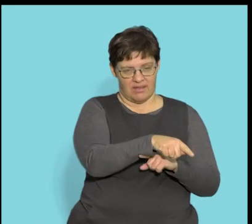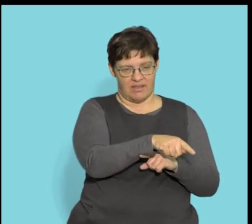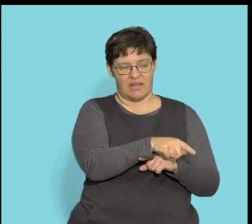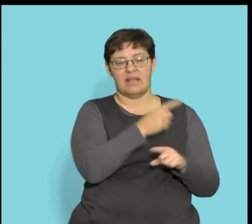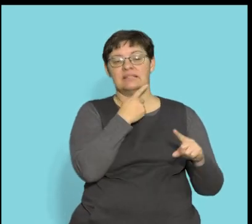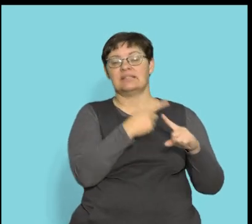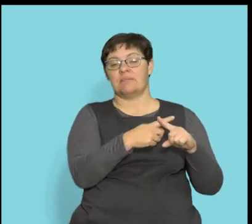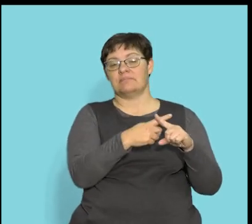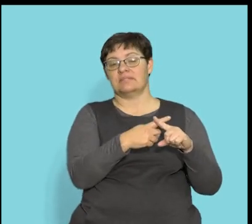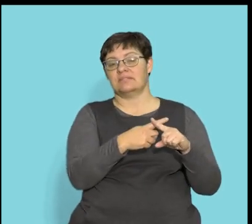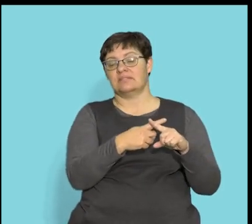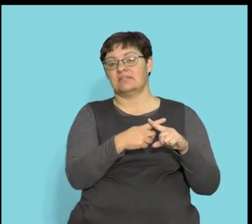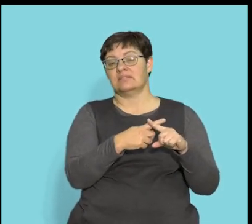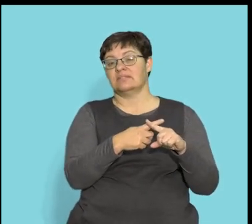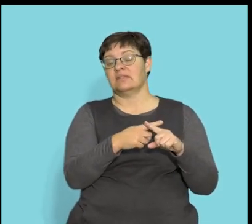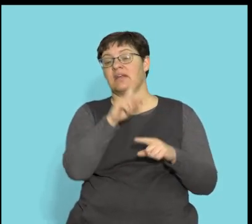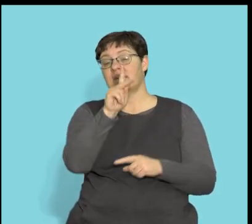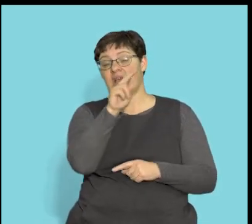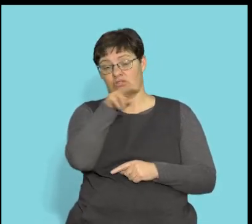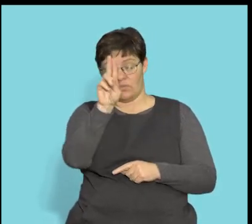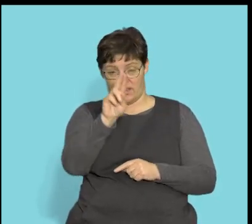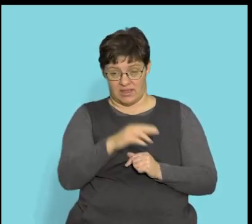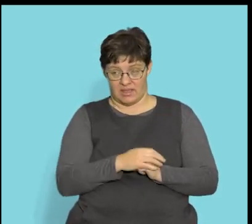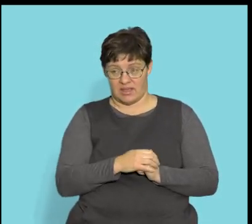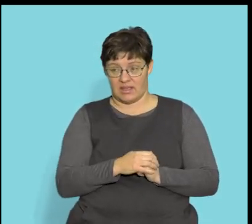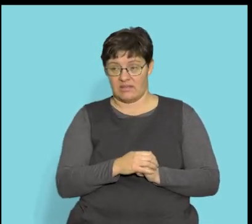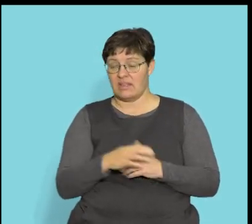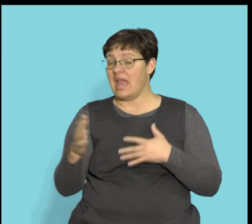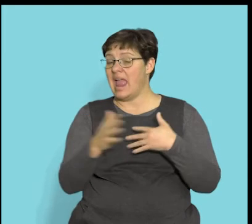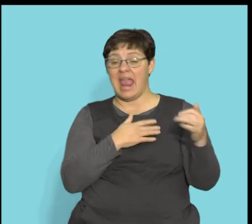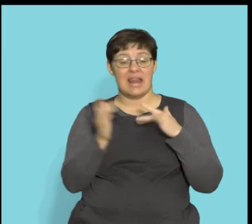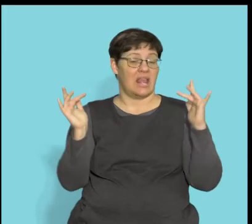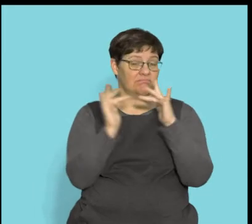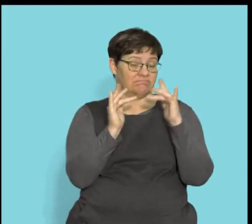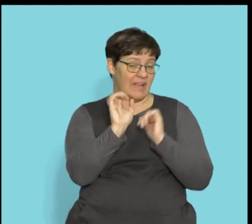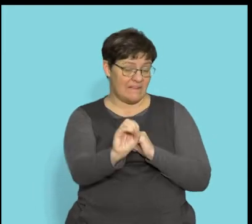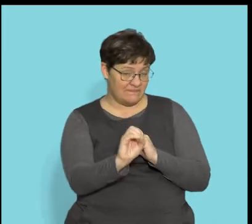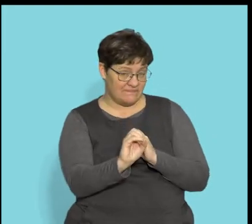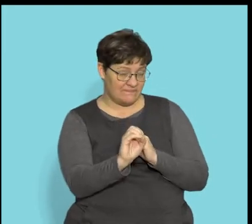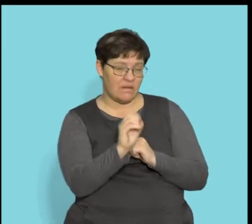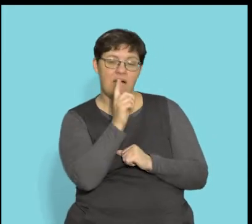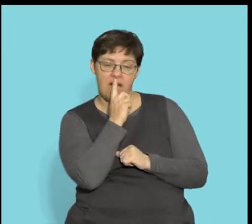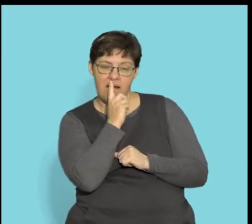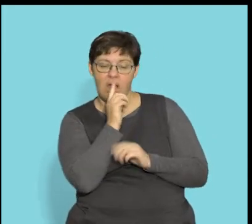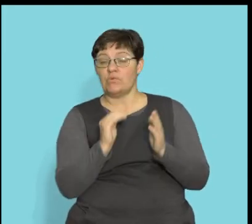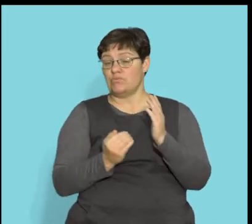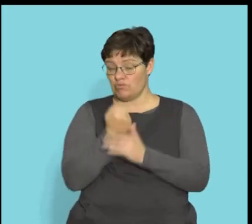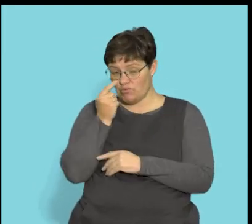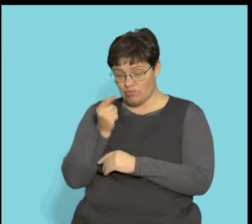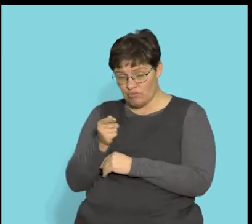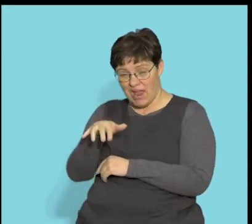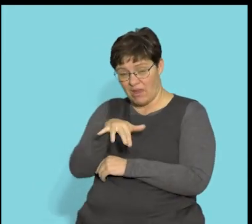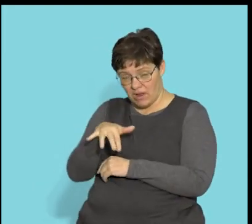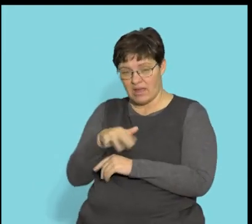surface area is going to be multiplied by k squared. So if there's going to be any kind of connection, we're going to see if my